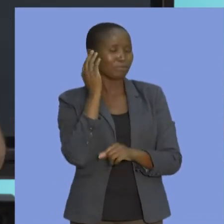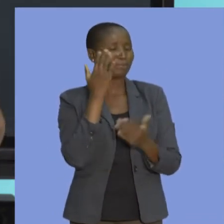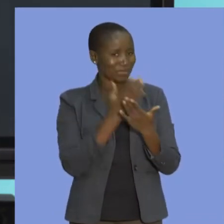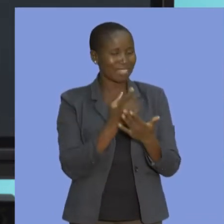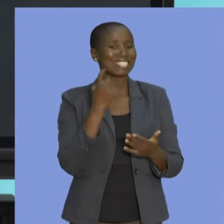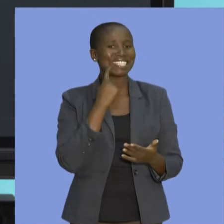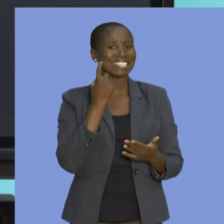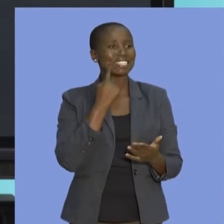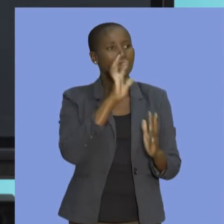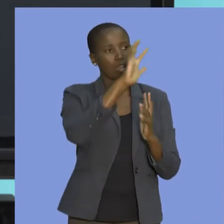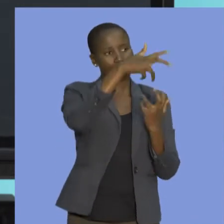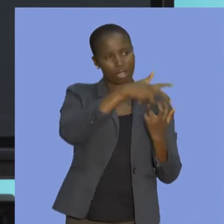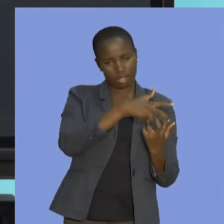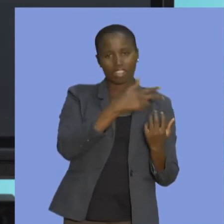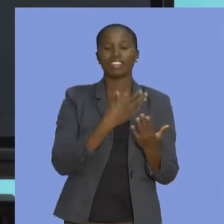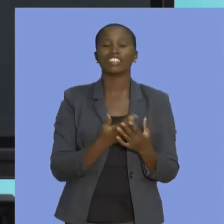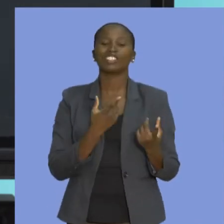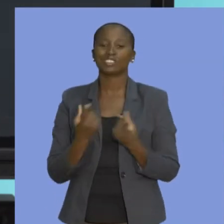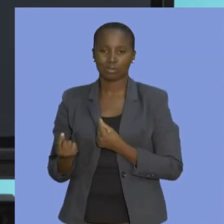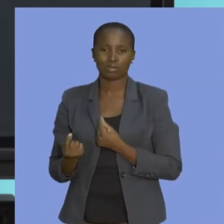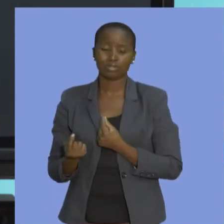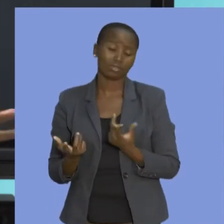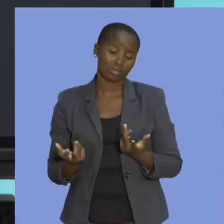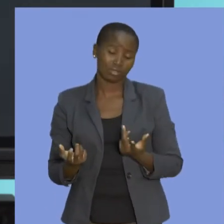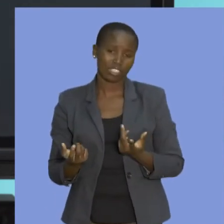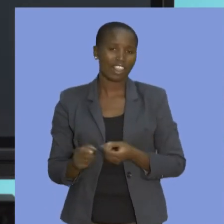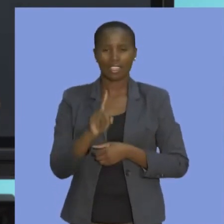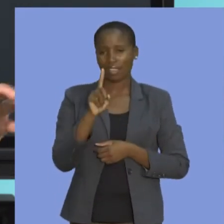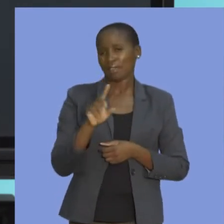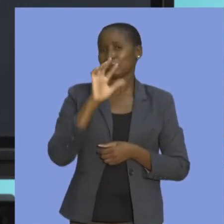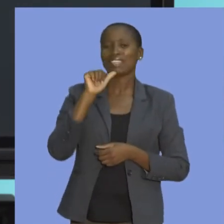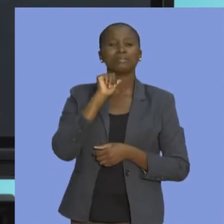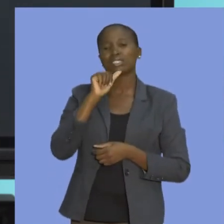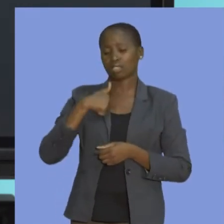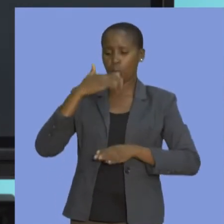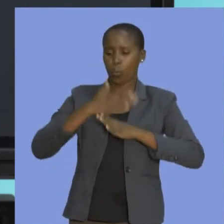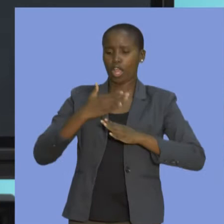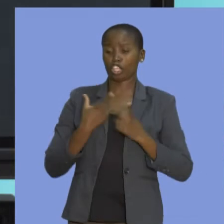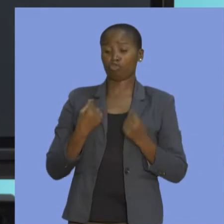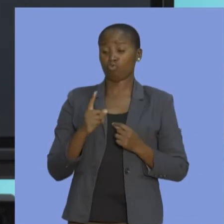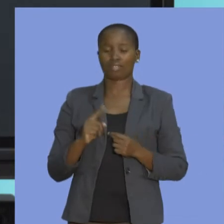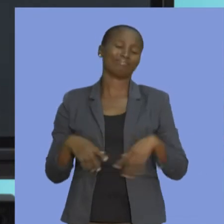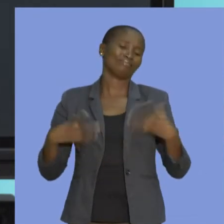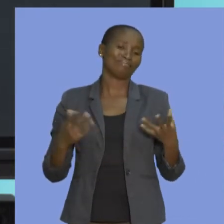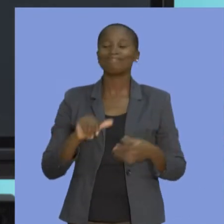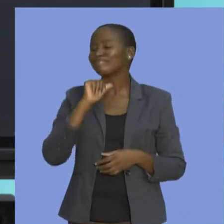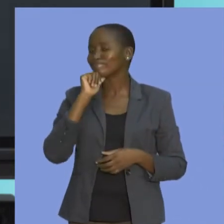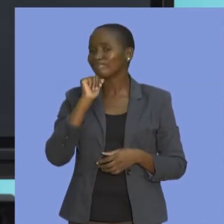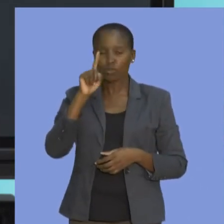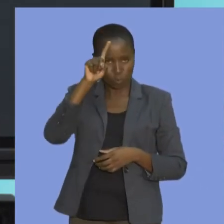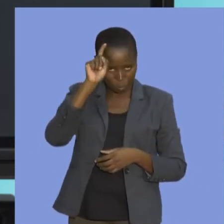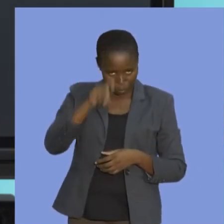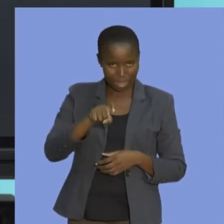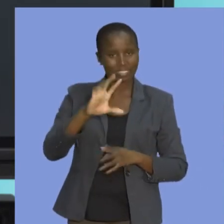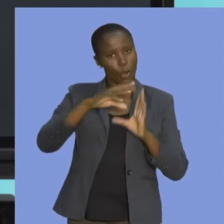So this is the world of data. So it doesn't matter what kind of career, sports scientist, anything, one need a little bit